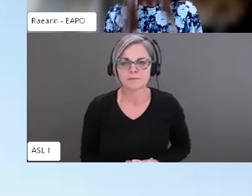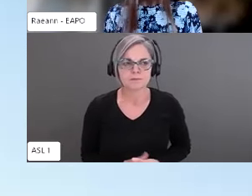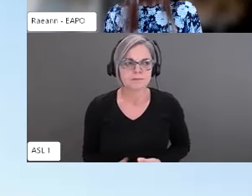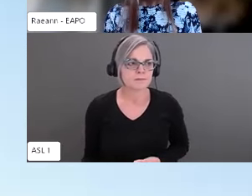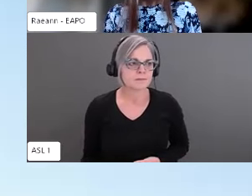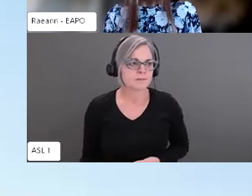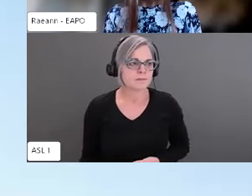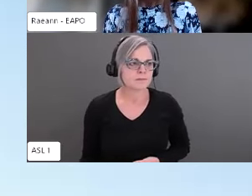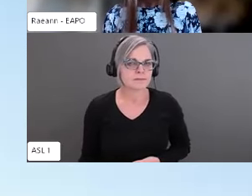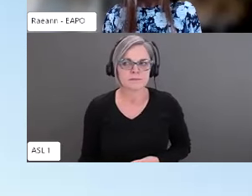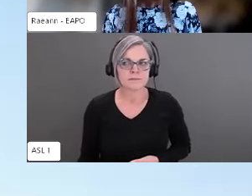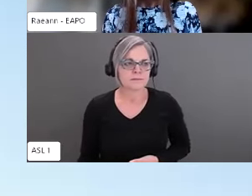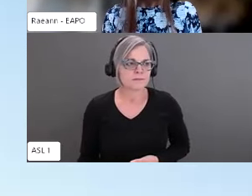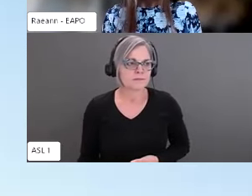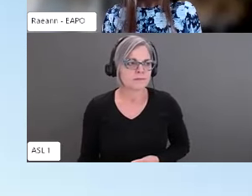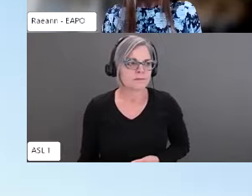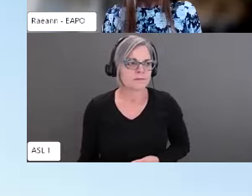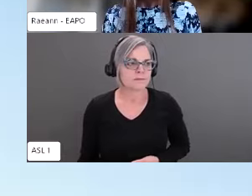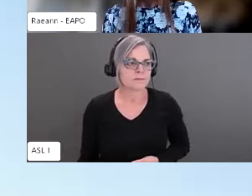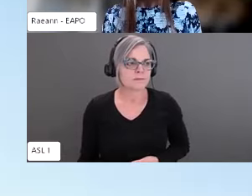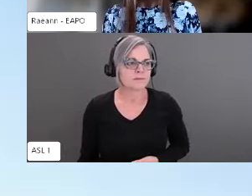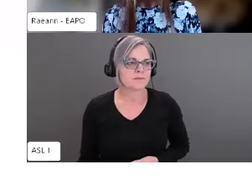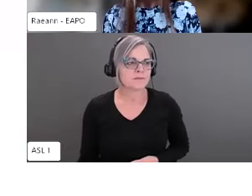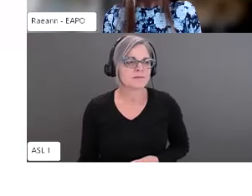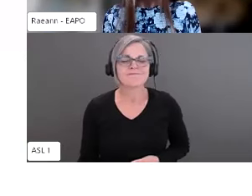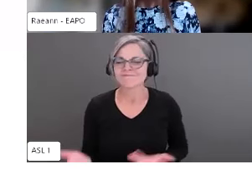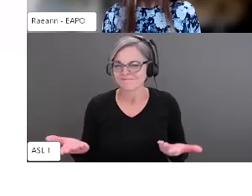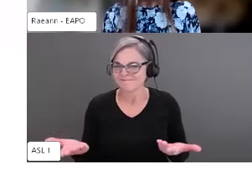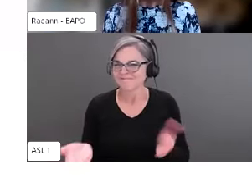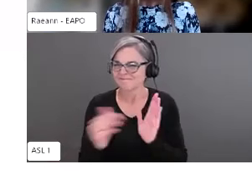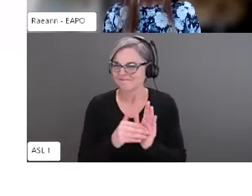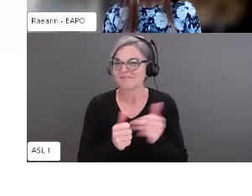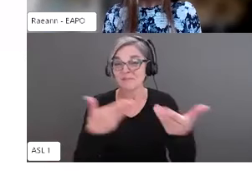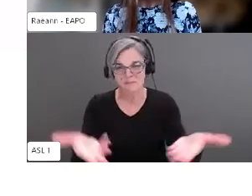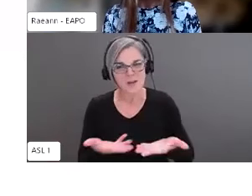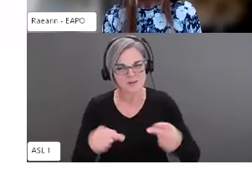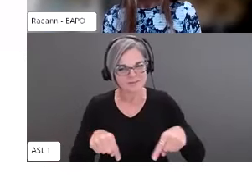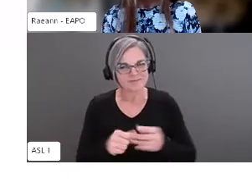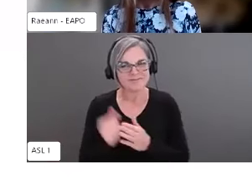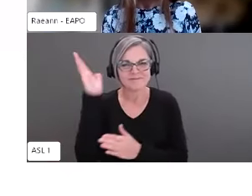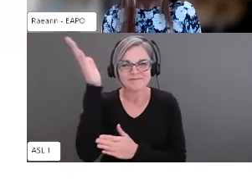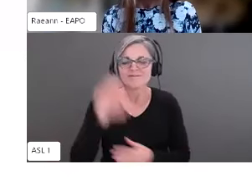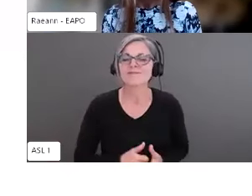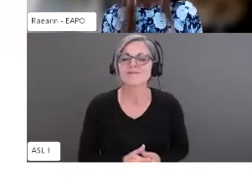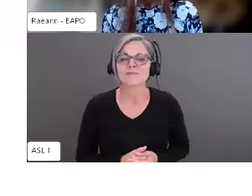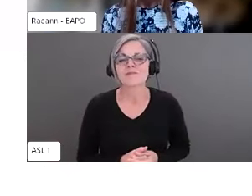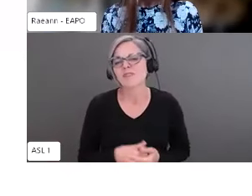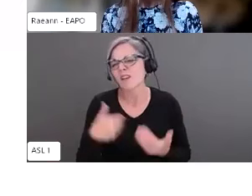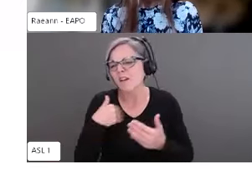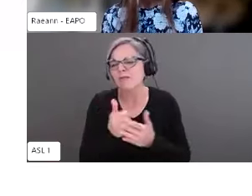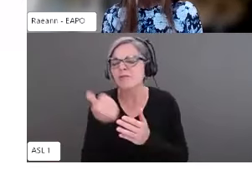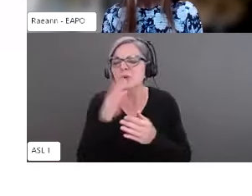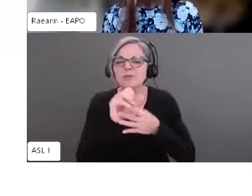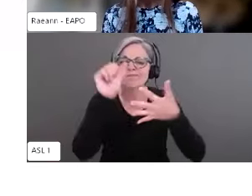So again, I just want to welcome everyone to our session. We're going to go through a few just basic logistics for today. As